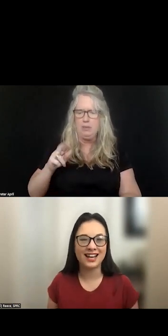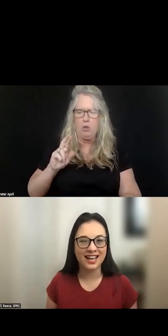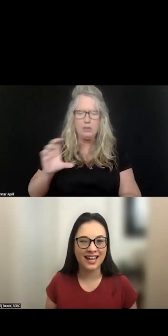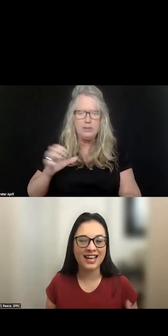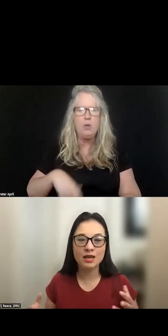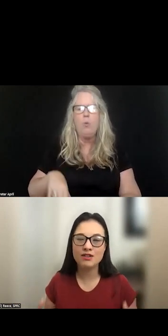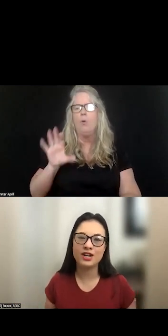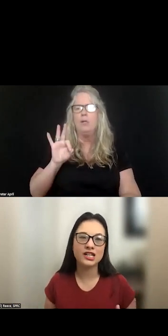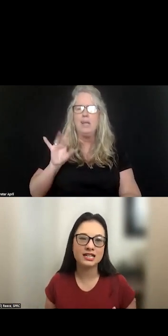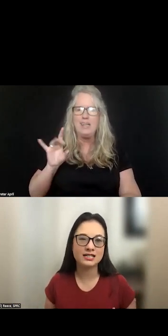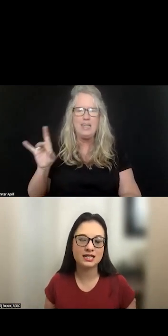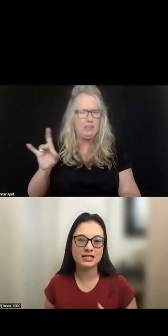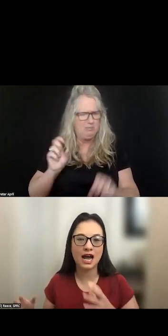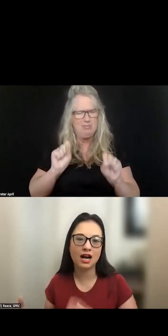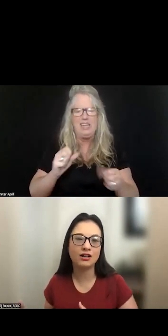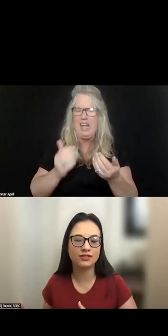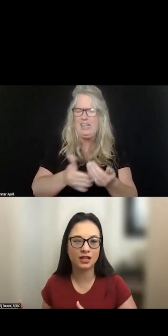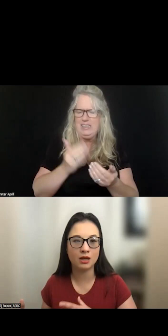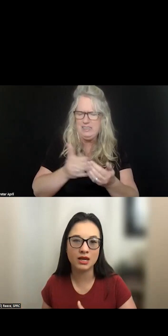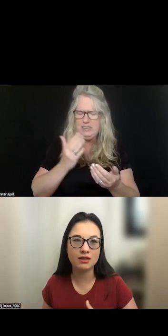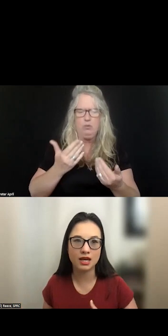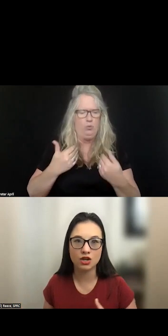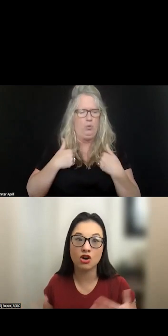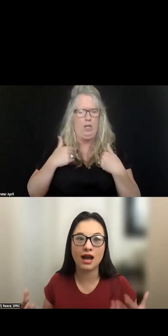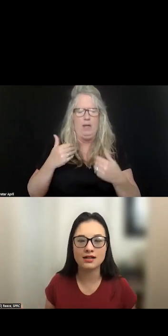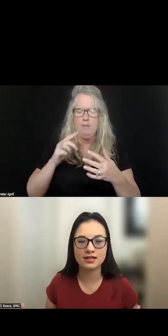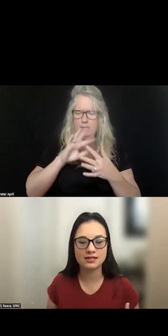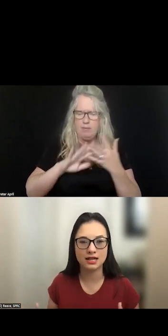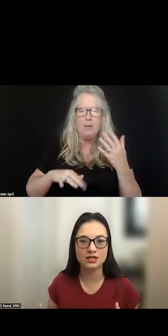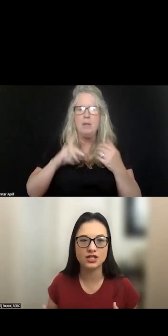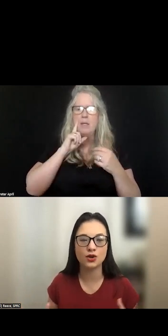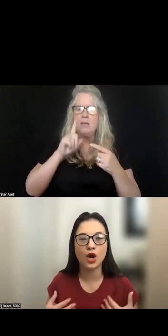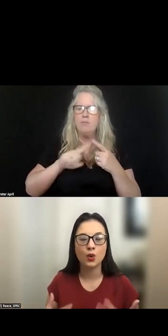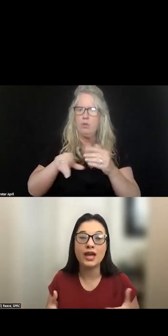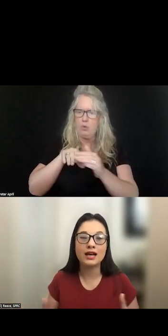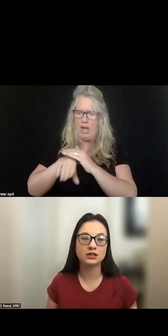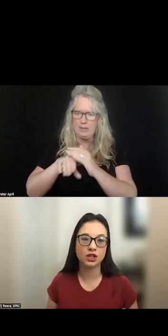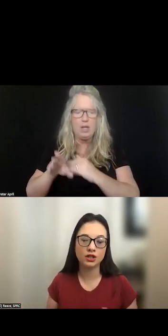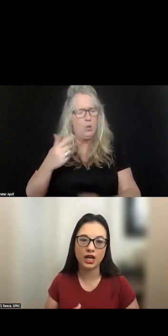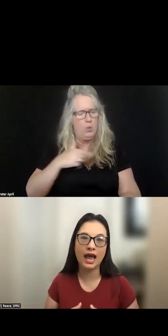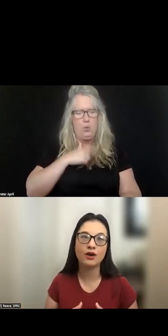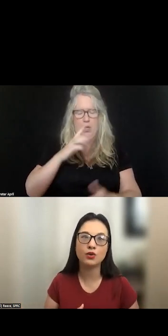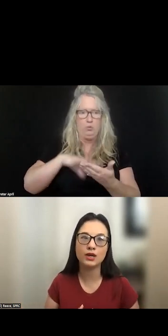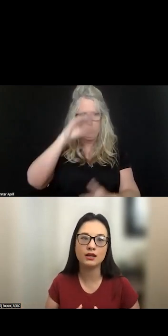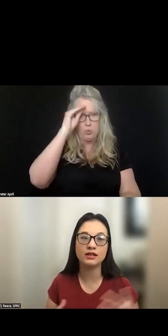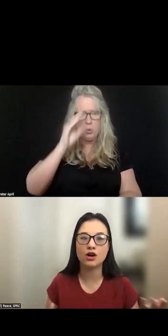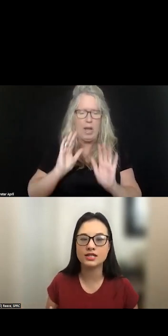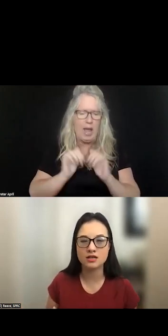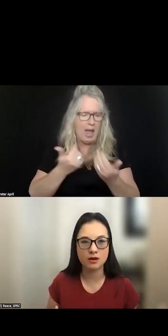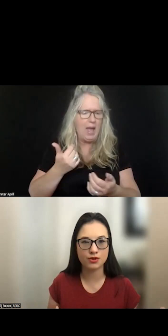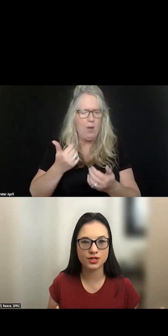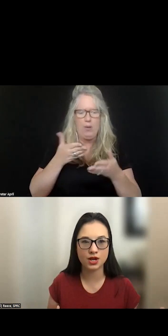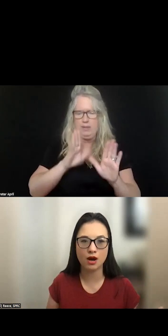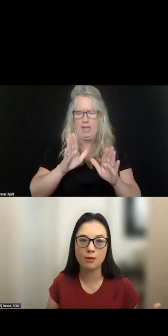like 988, it can be very easy to have a committee that you're not accessing. And so we had to learn, like, how do we let our